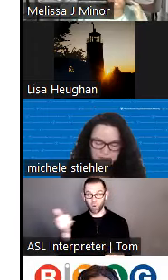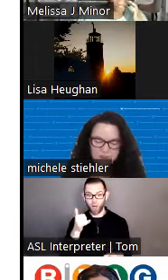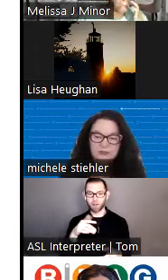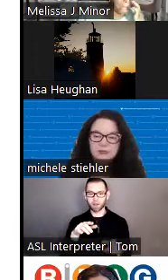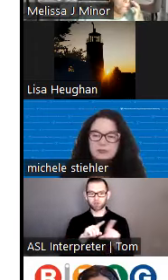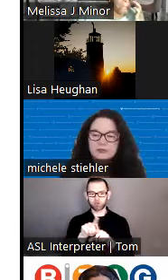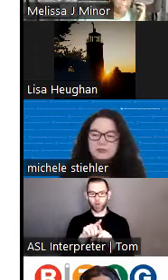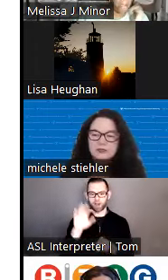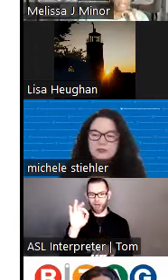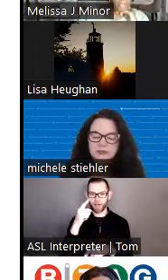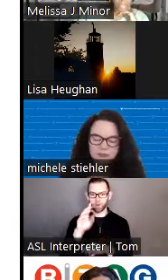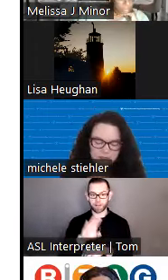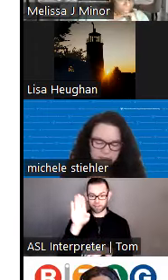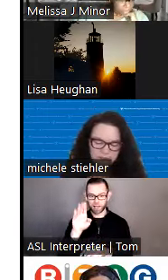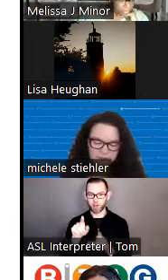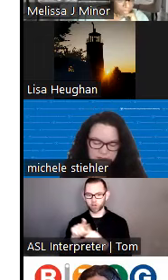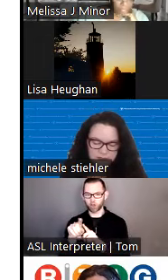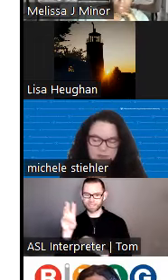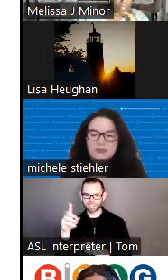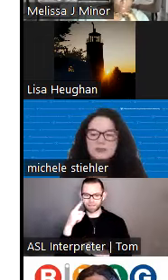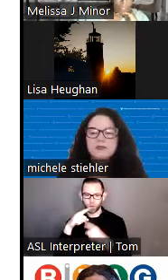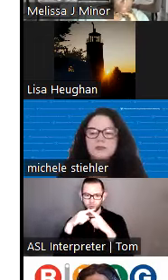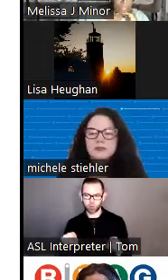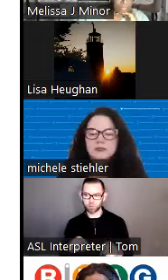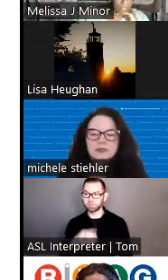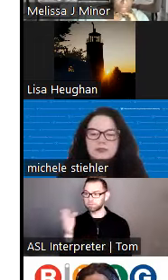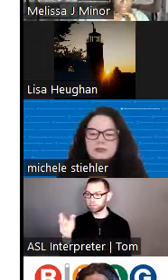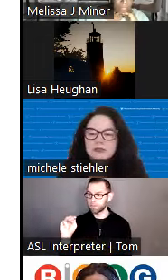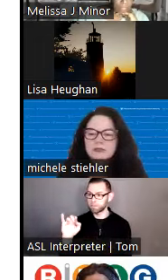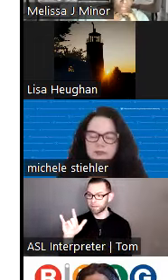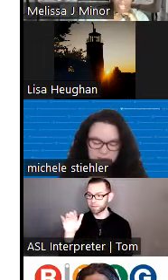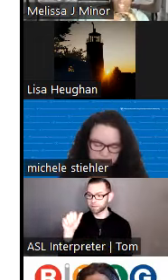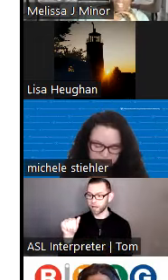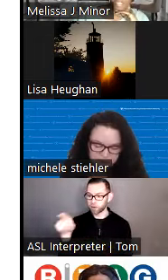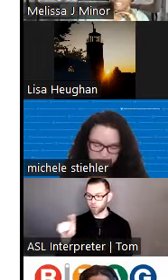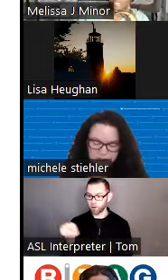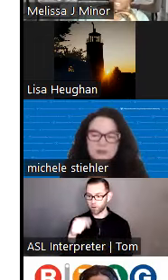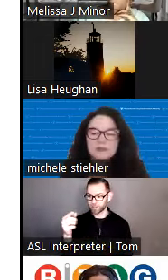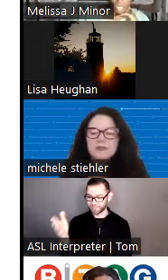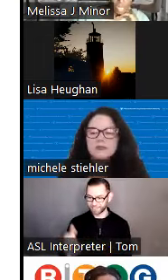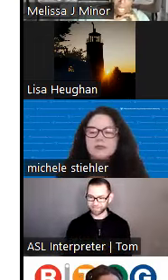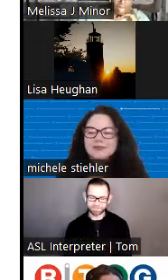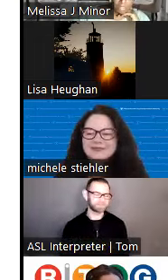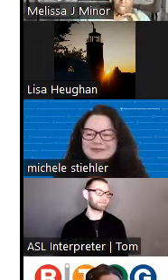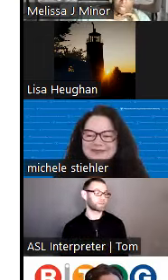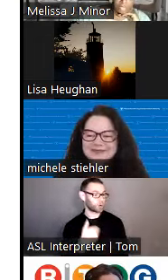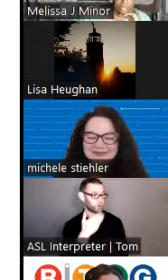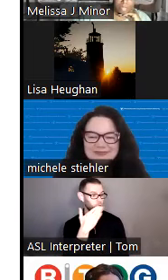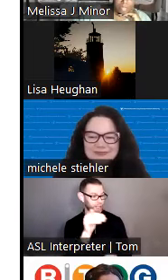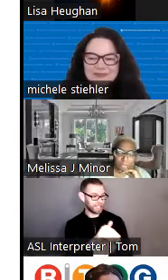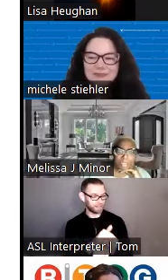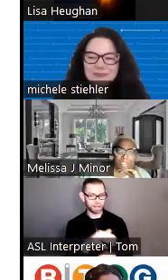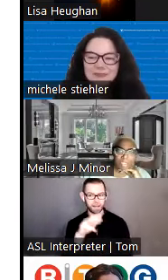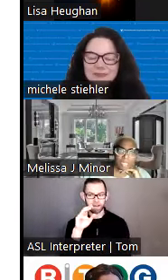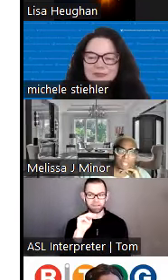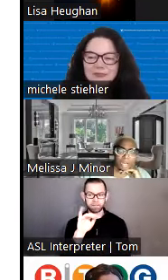to unmute. Melissa, go ahead, you're first. Good evening. Michelle, what is your